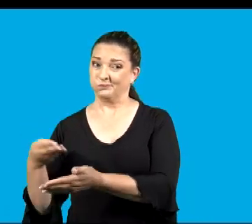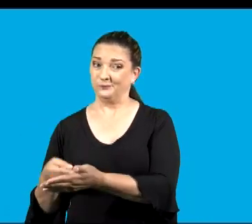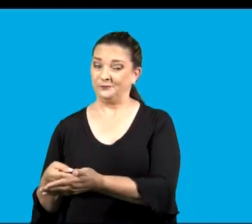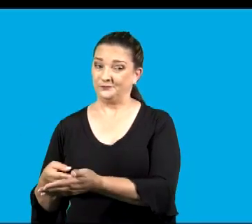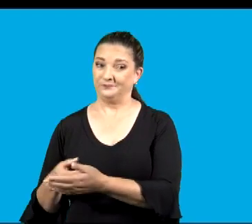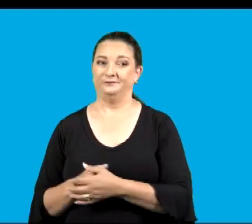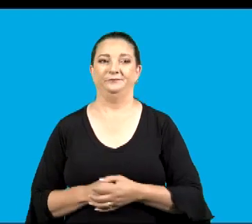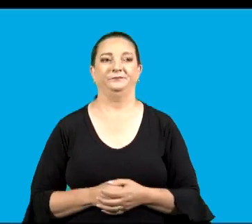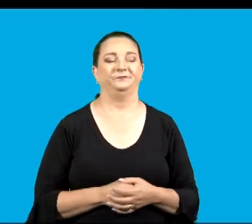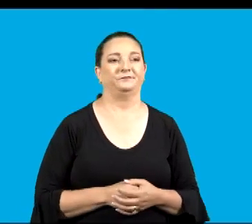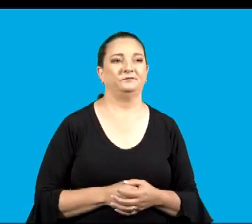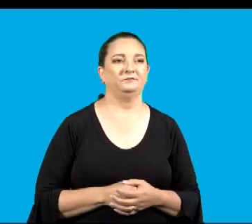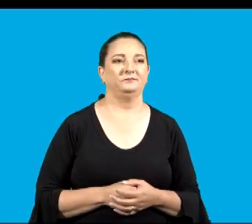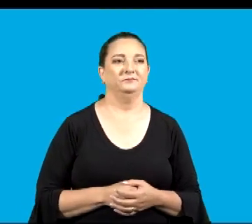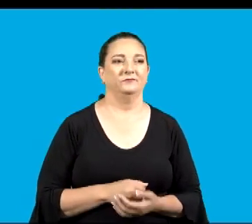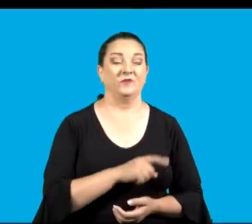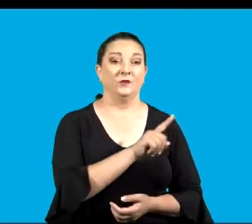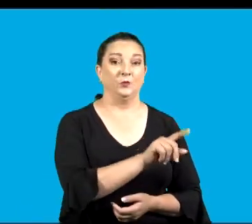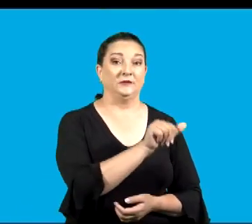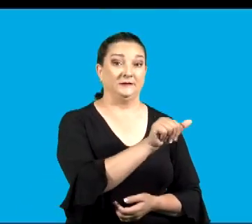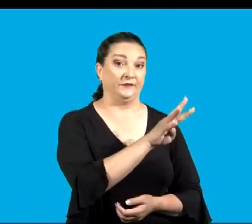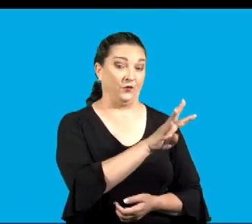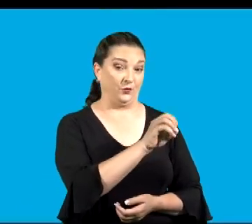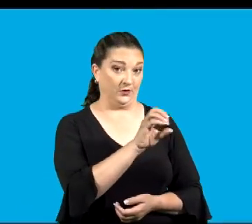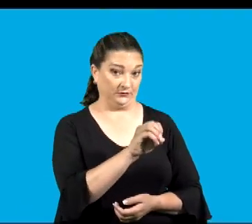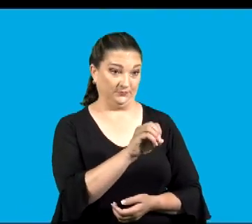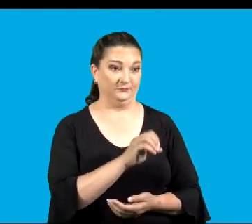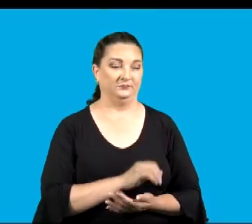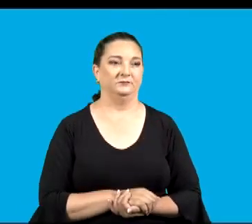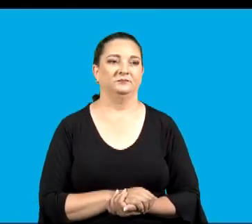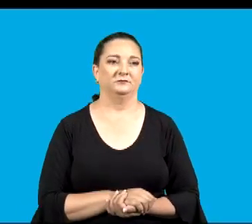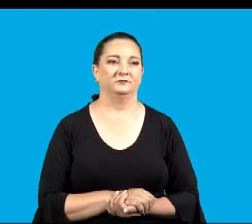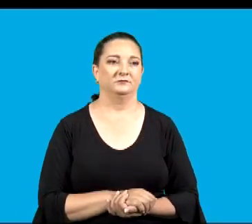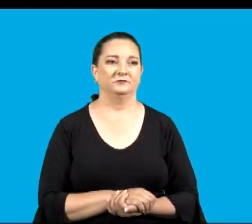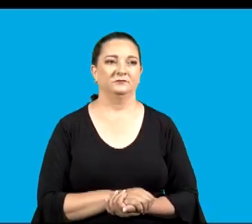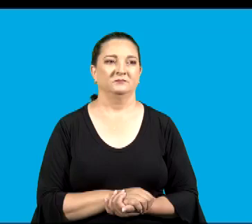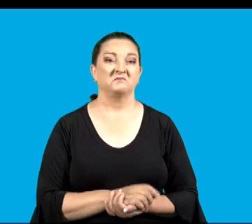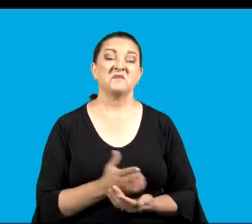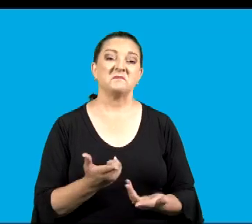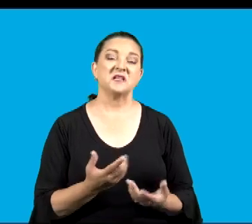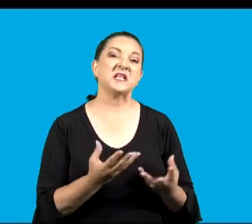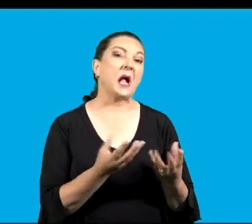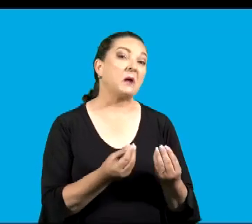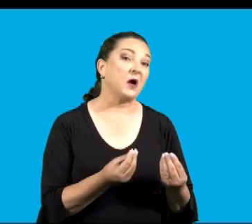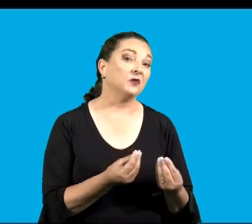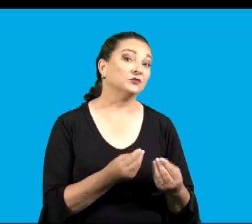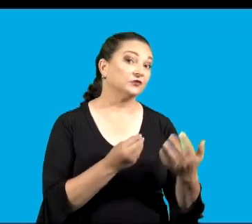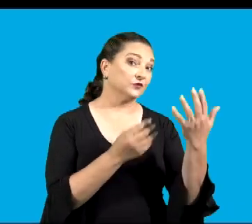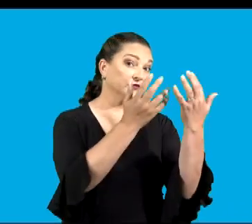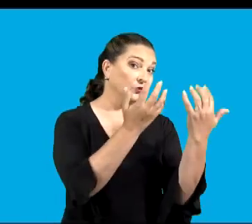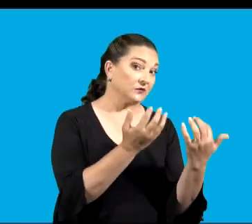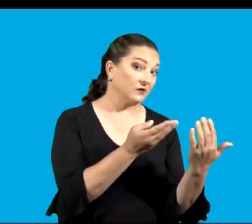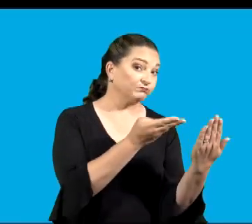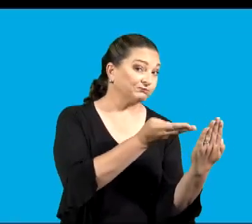16,400. We recorded 16.4. Yet the amount on the statement,